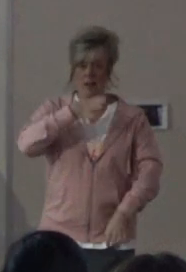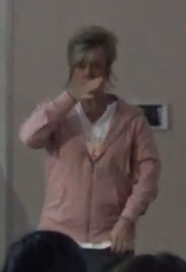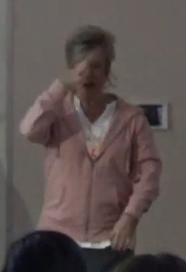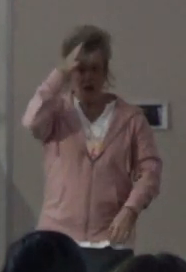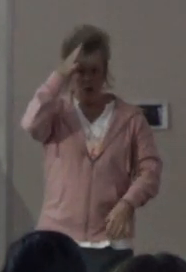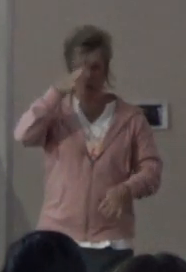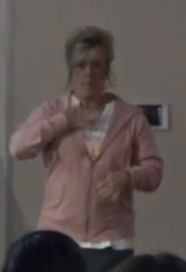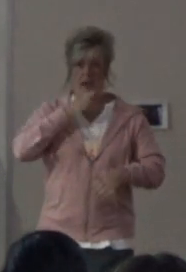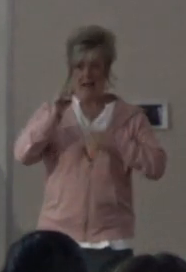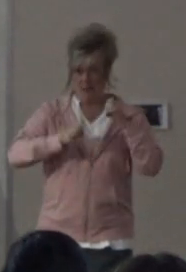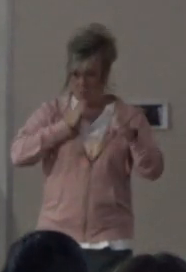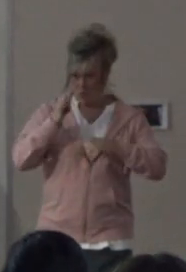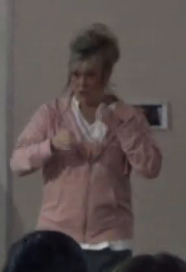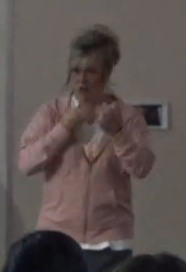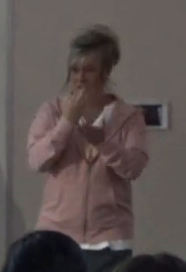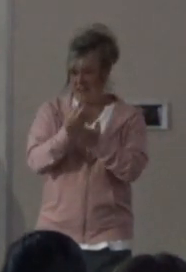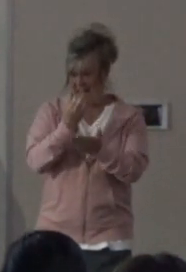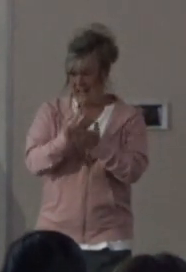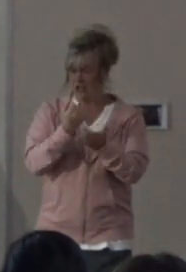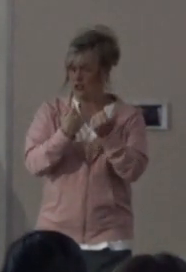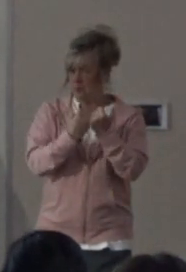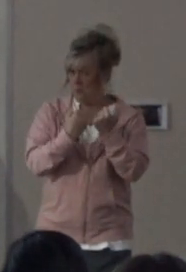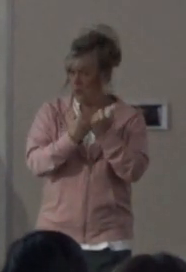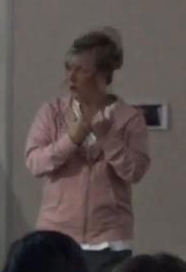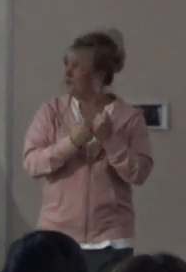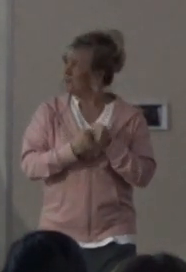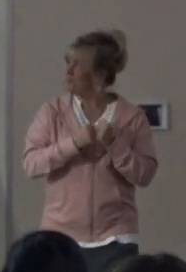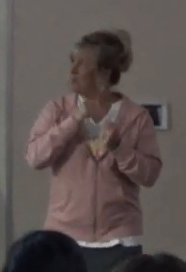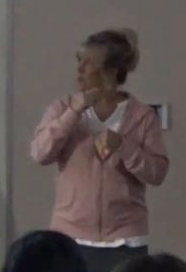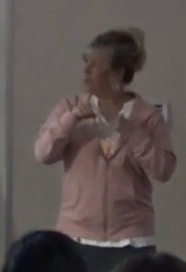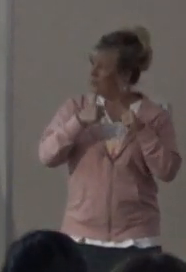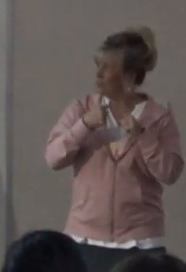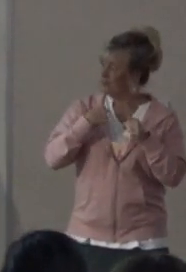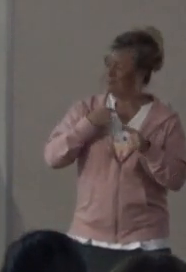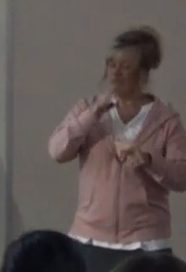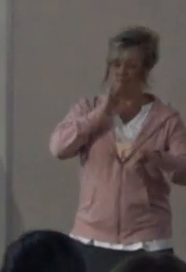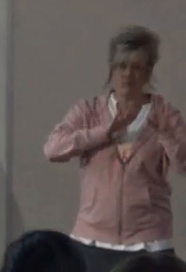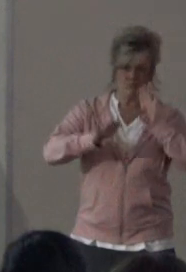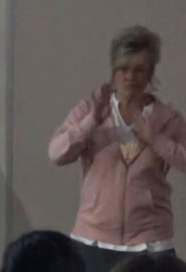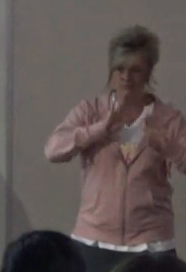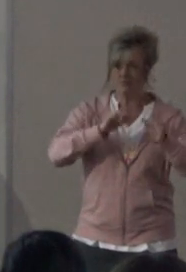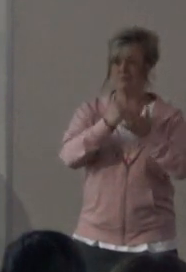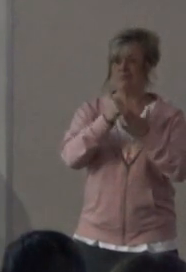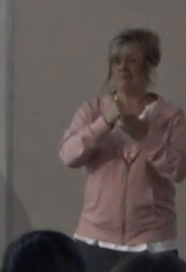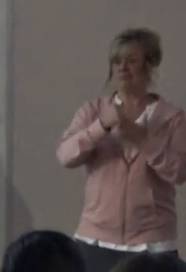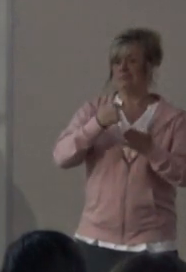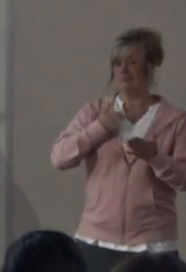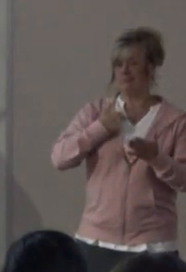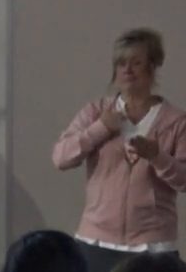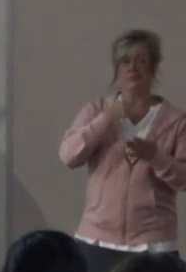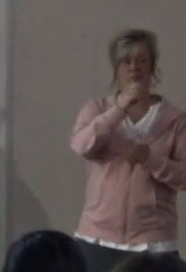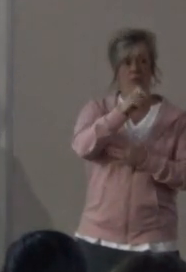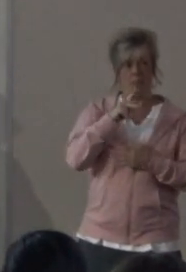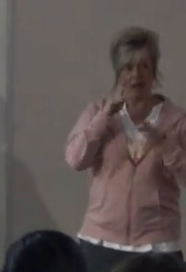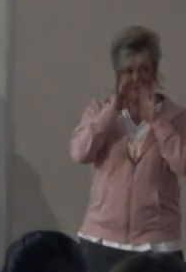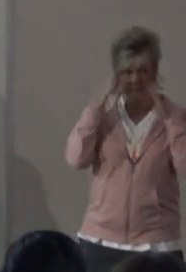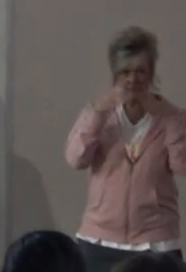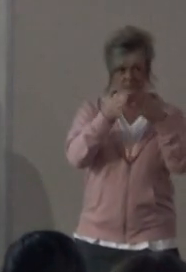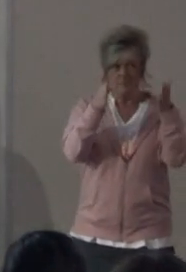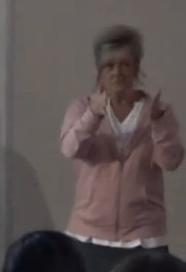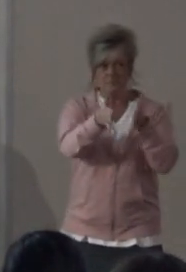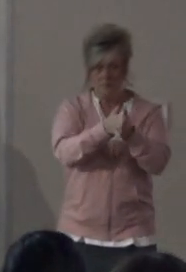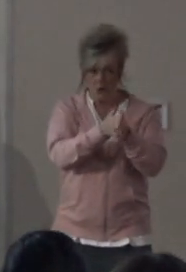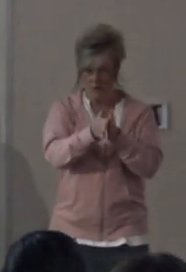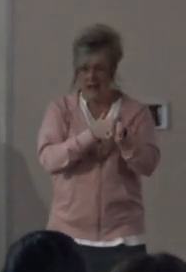who are my emotional and financial support. Whenever I was a little frustrated, they would help me out, they would get me back on track, they would motivate